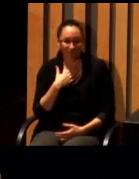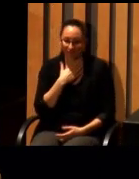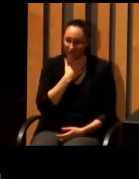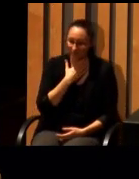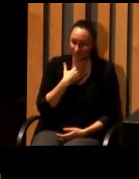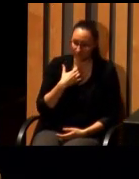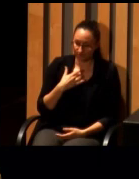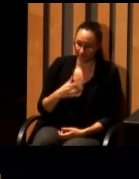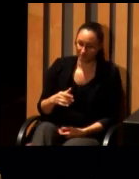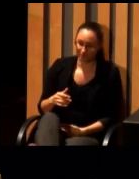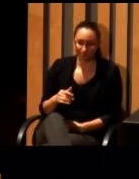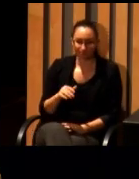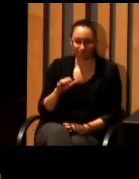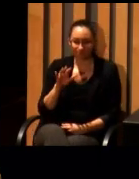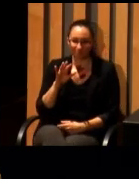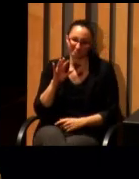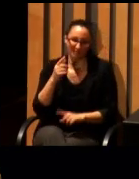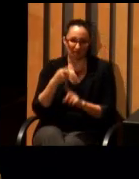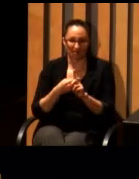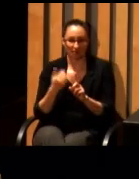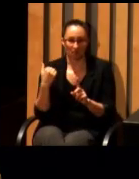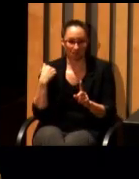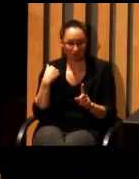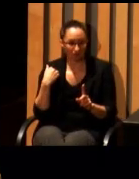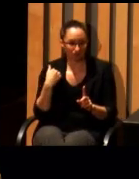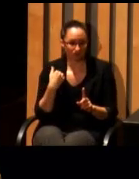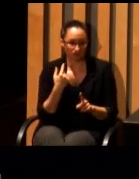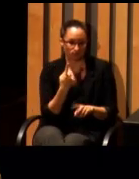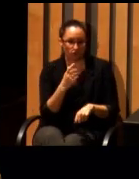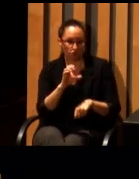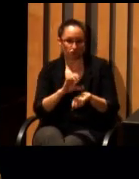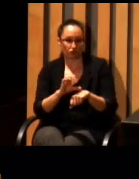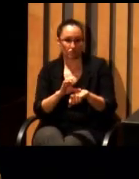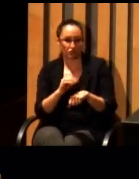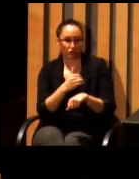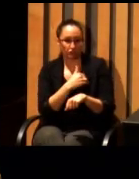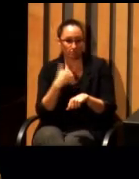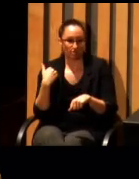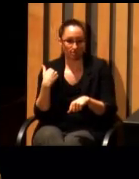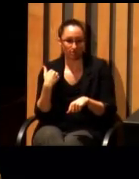last couple, about 4 weeks ago, church member that I have an ongoing